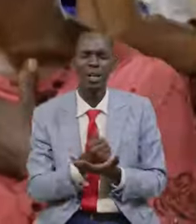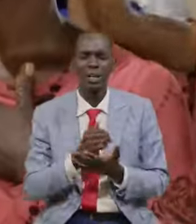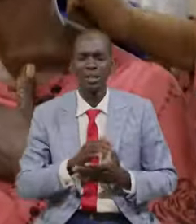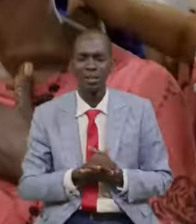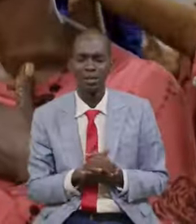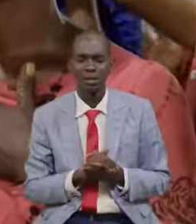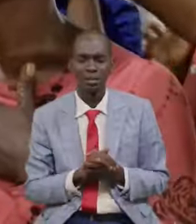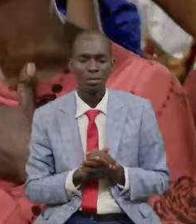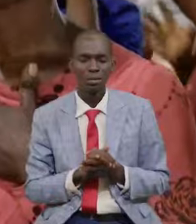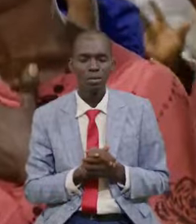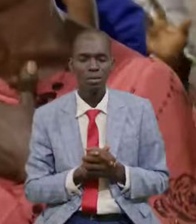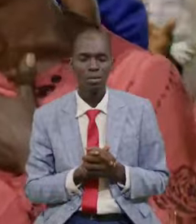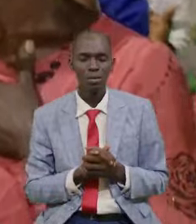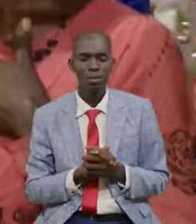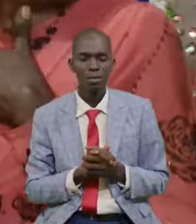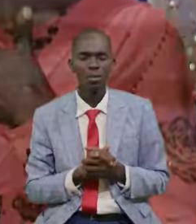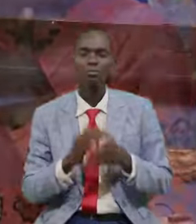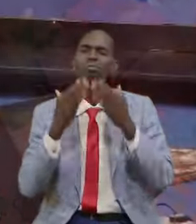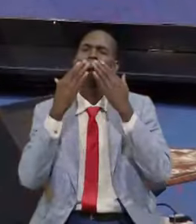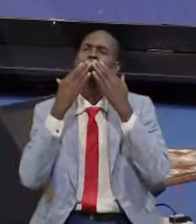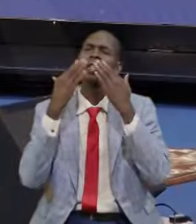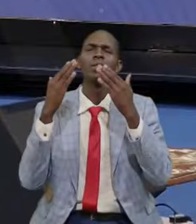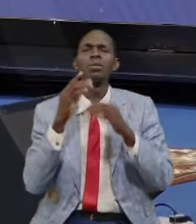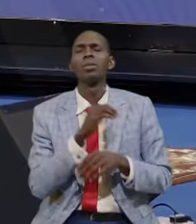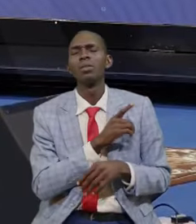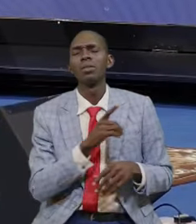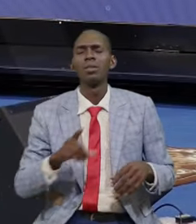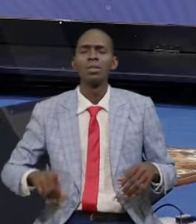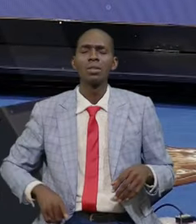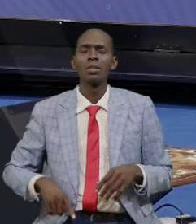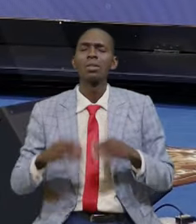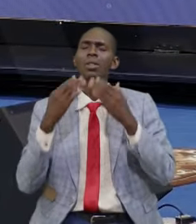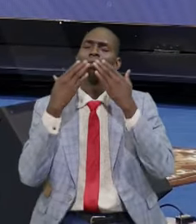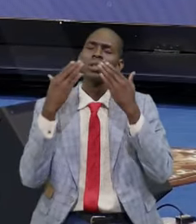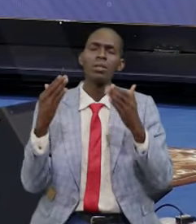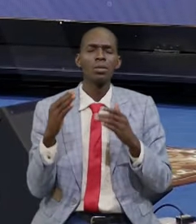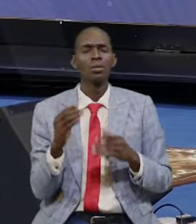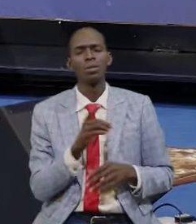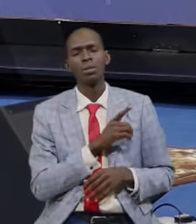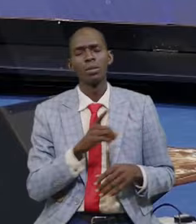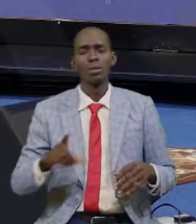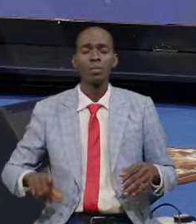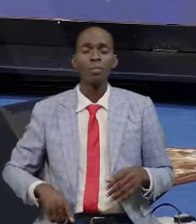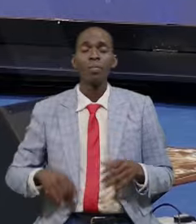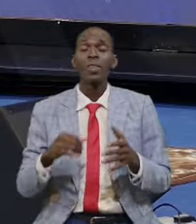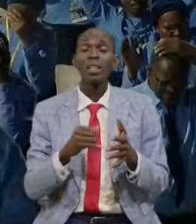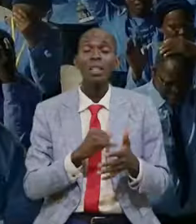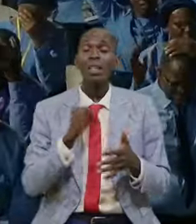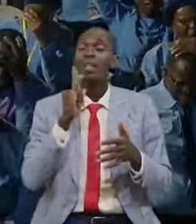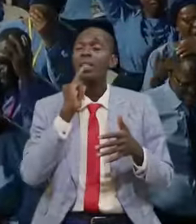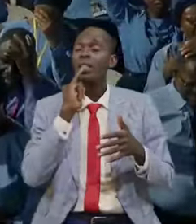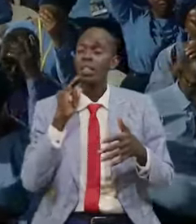Thank you, Lord. Thank you, Lord. It is